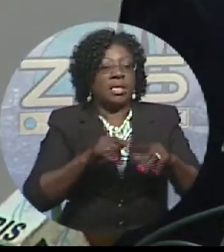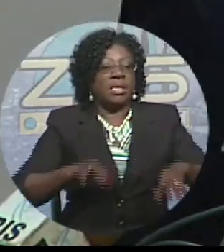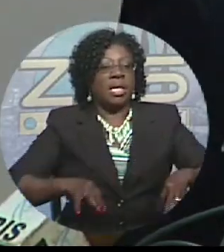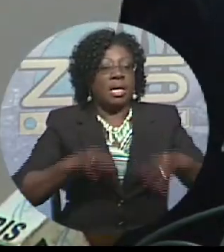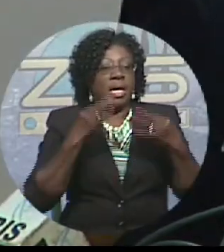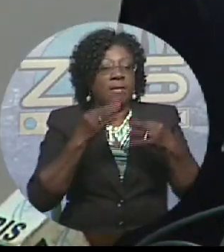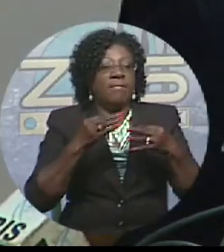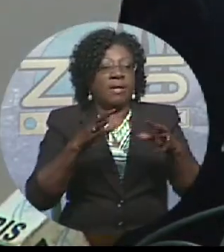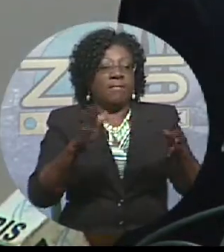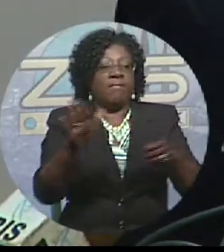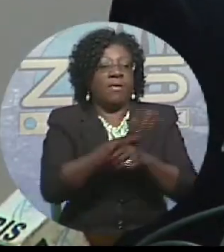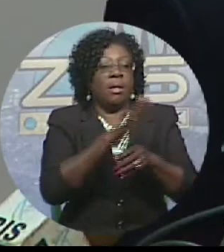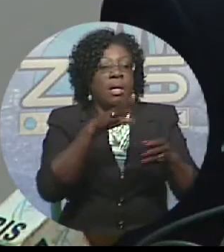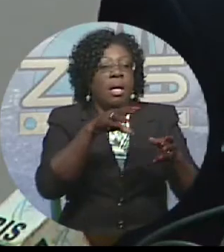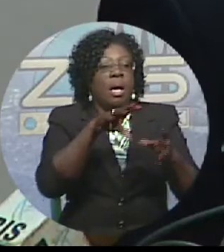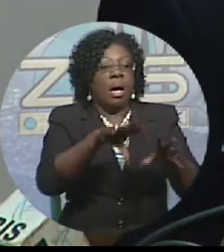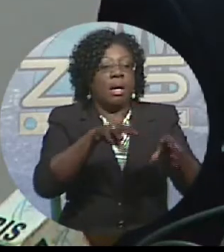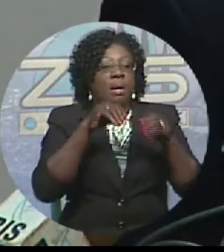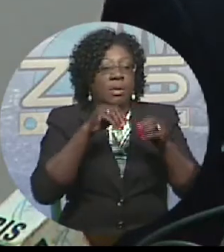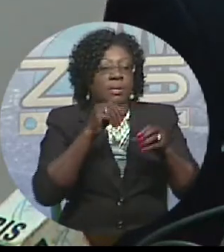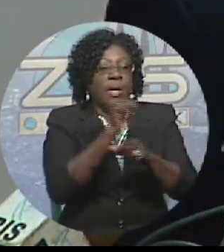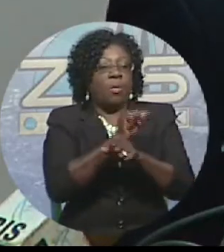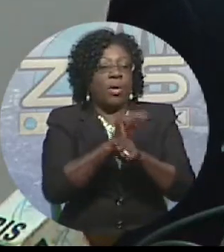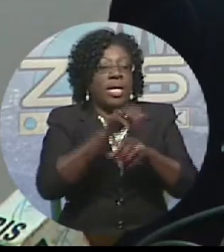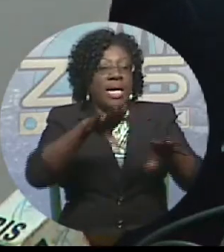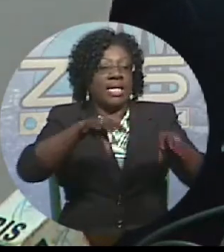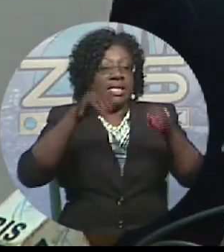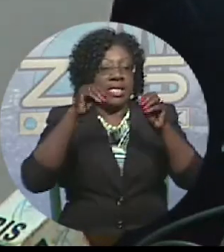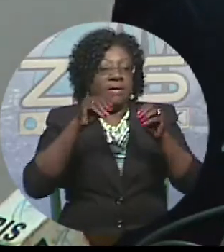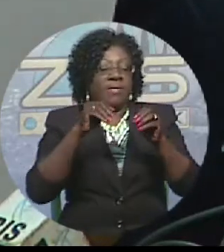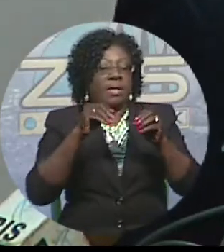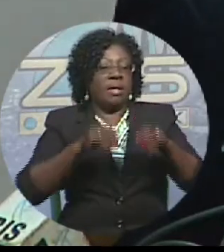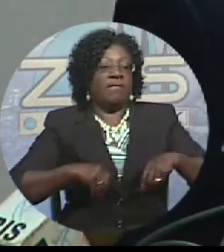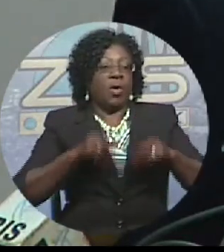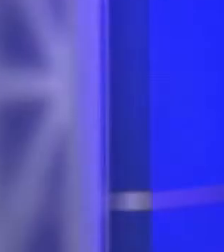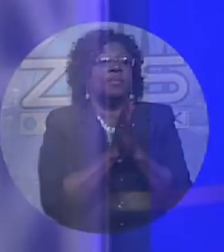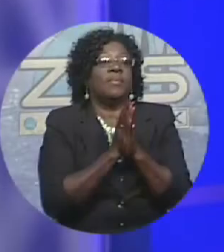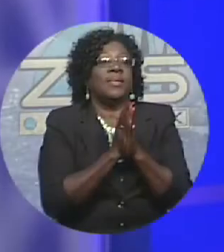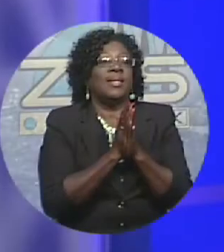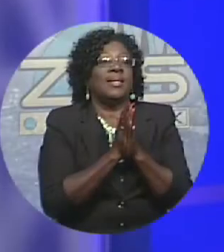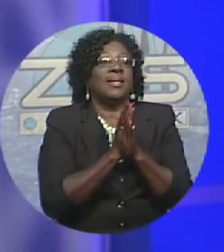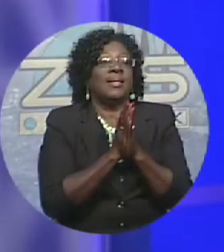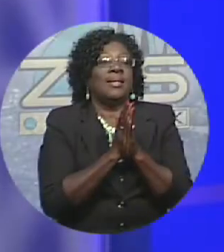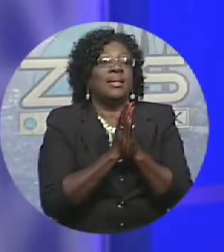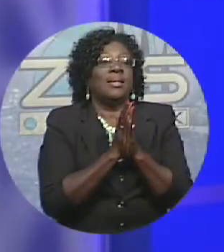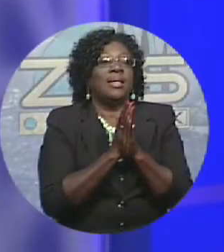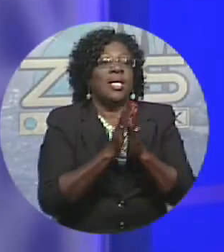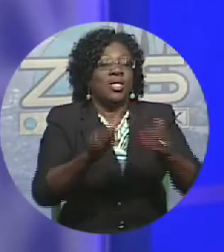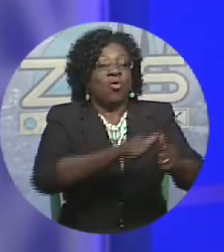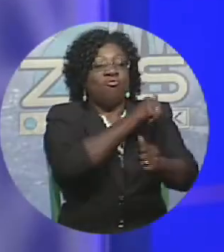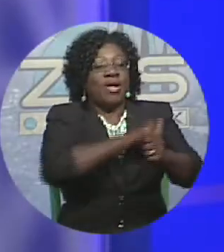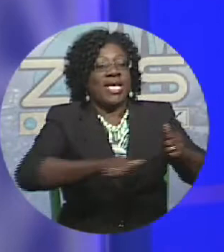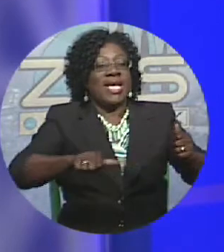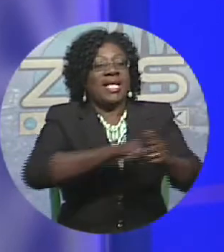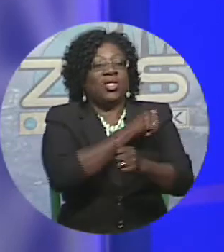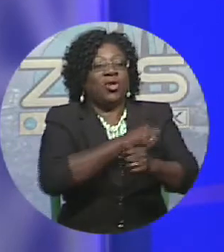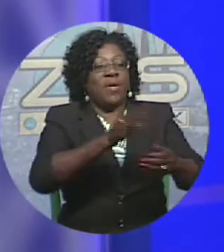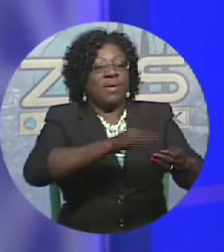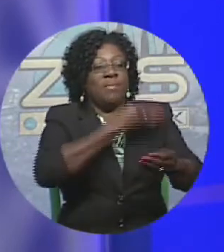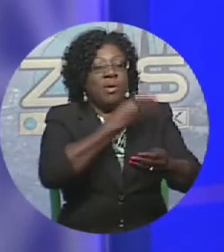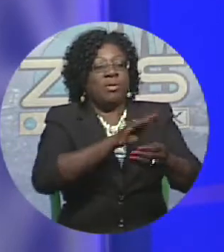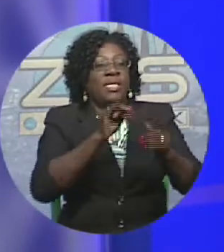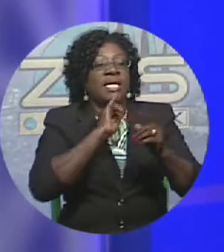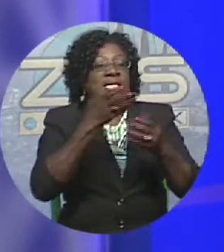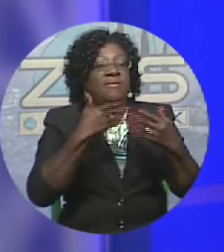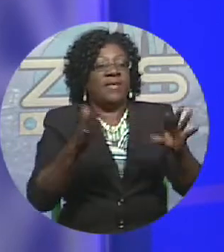his accomplishments by what he can achieve if the opportunity is there. The raking and scraping is done for now,